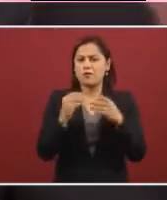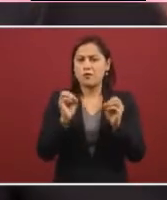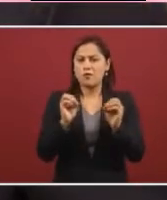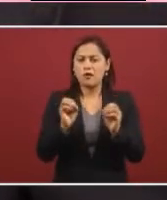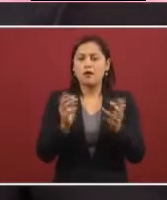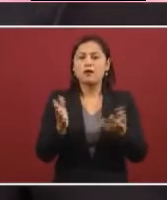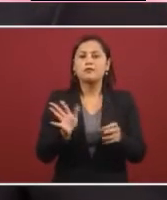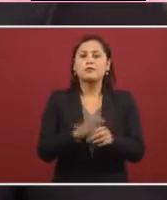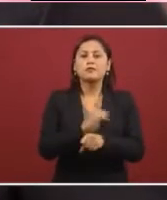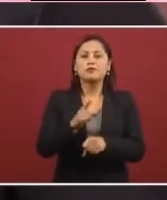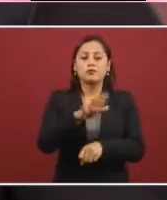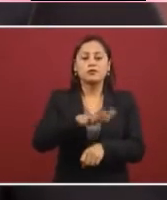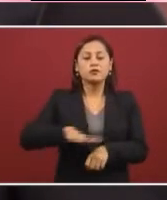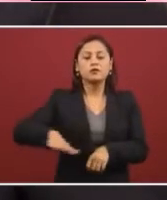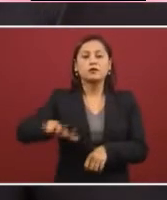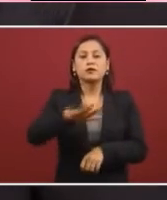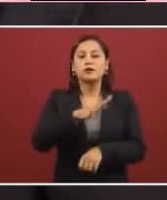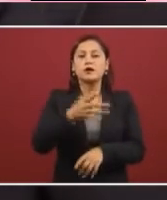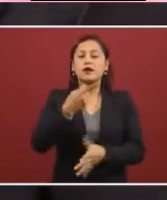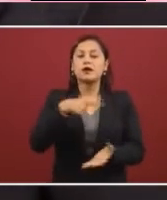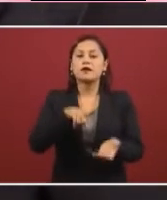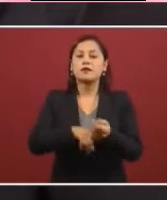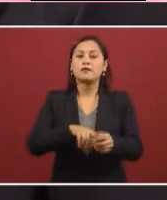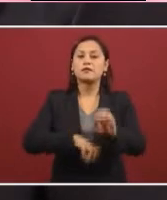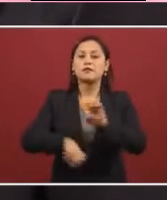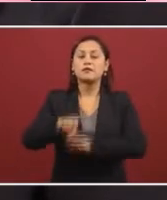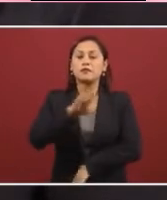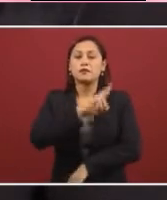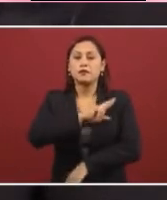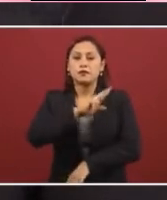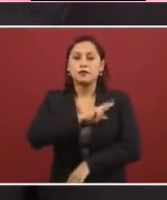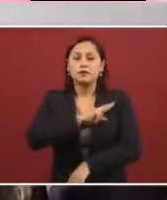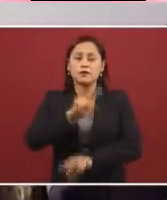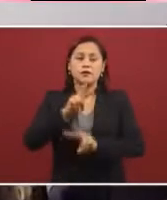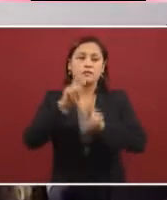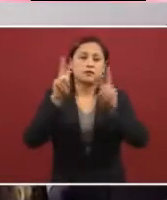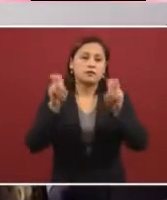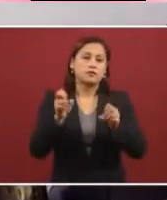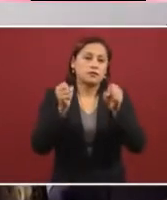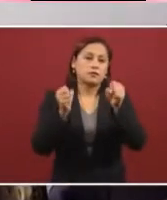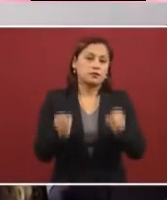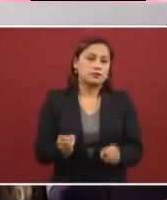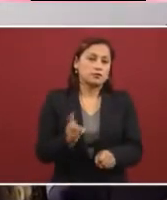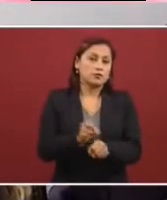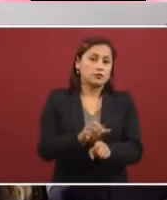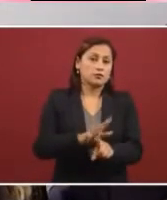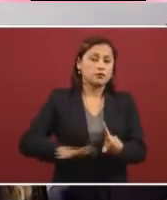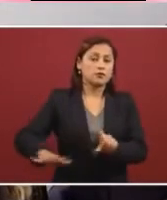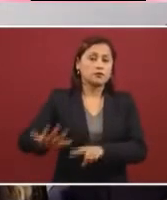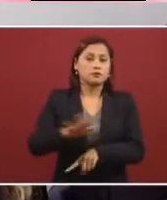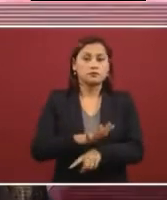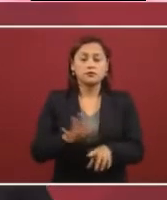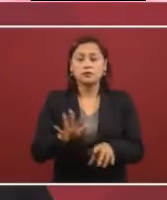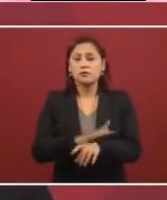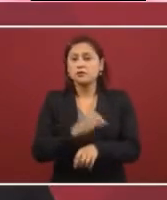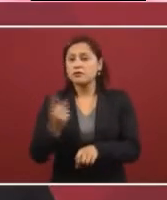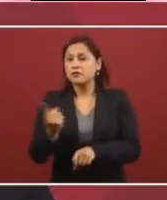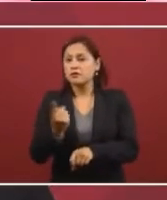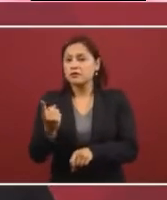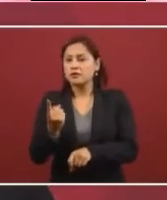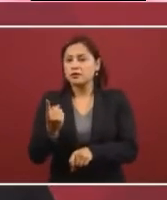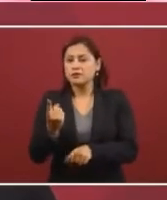segregating and privatizing the social care for children? And why